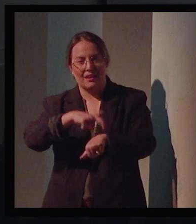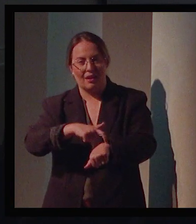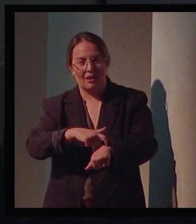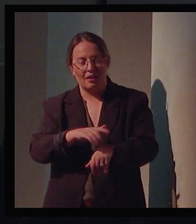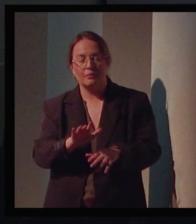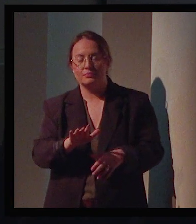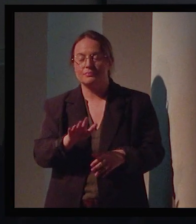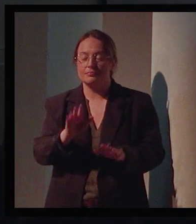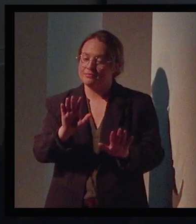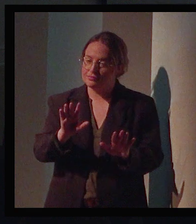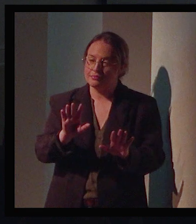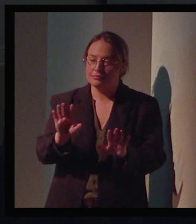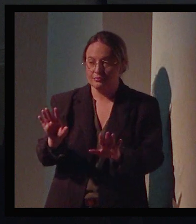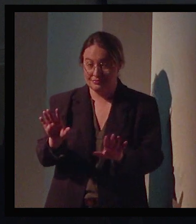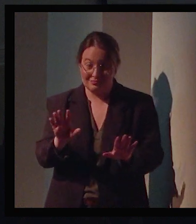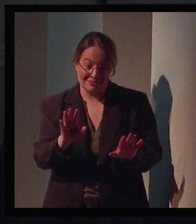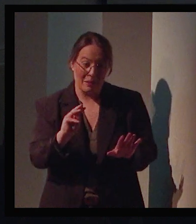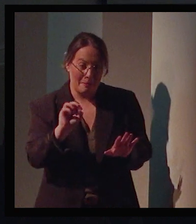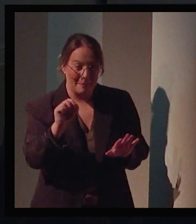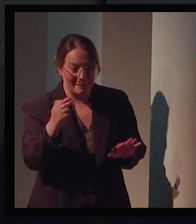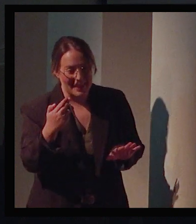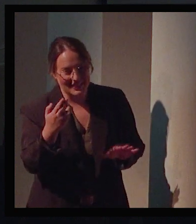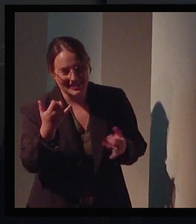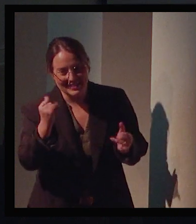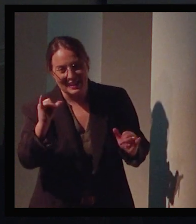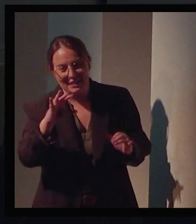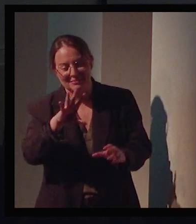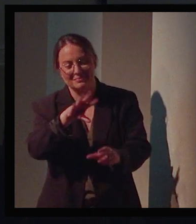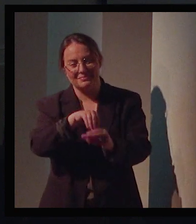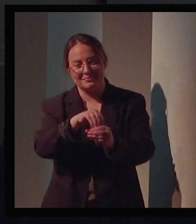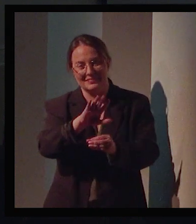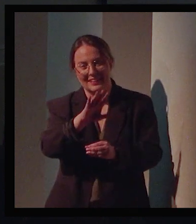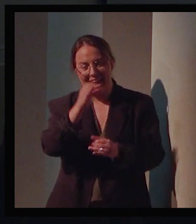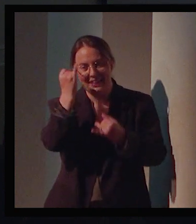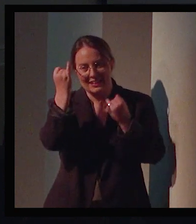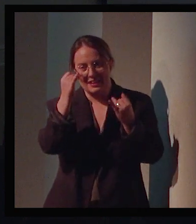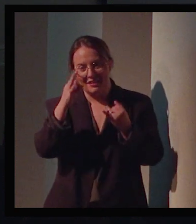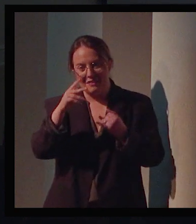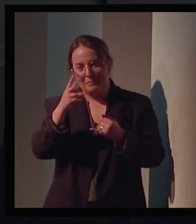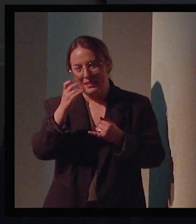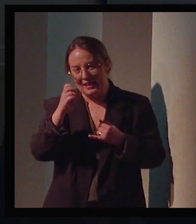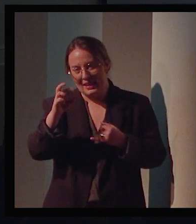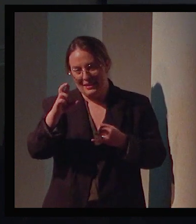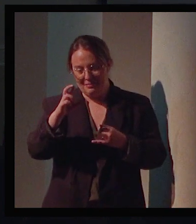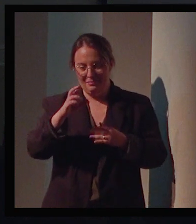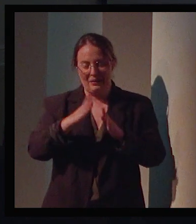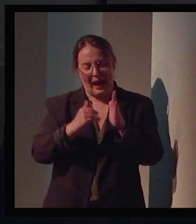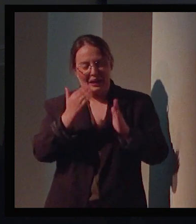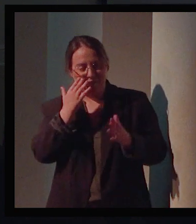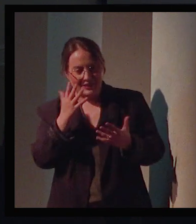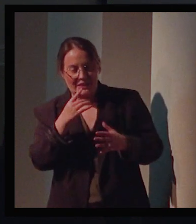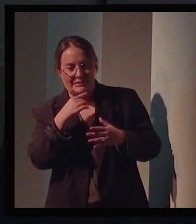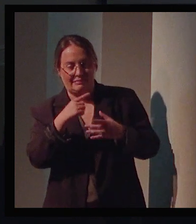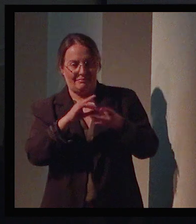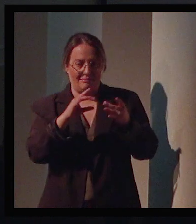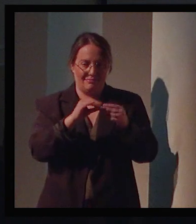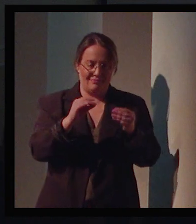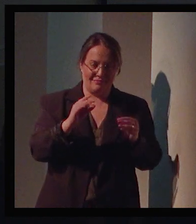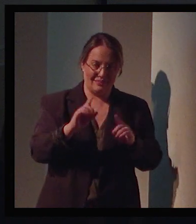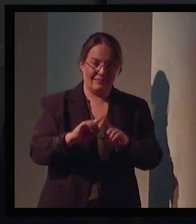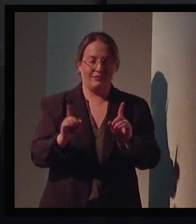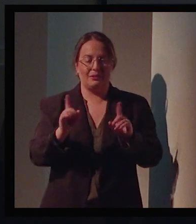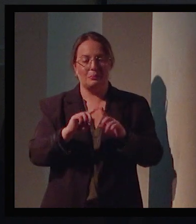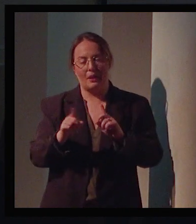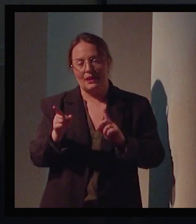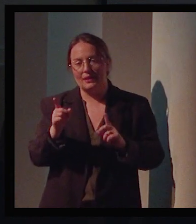a certain degree of myth around this idea of plein air painting, having just said all of that. And all of